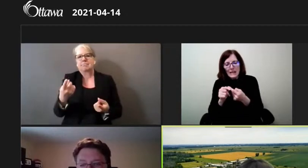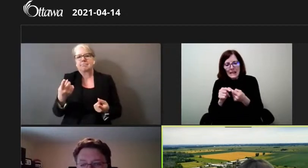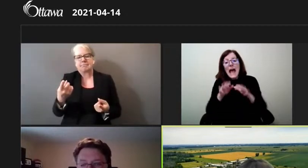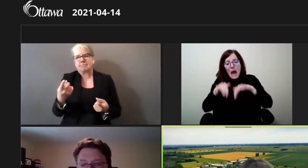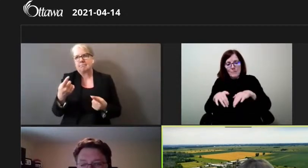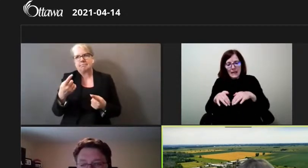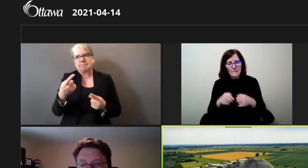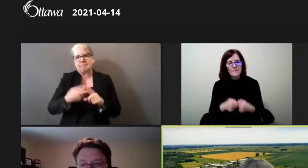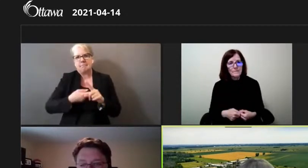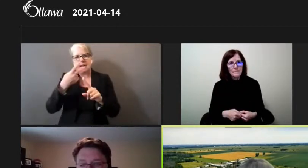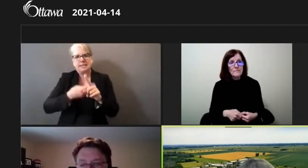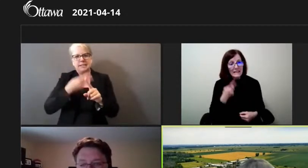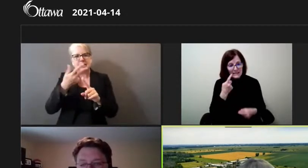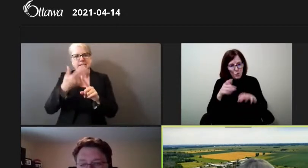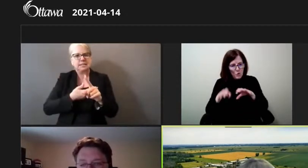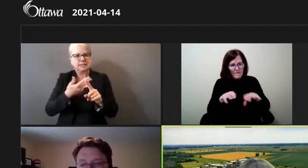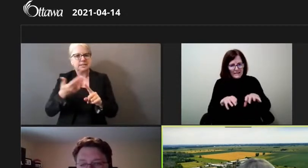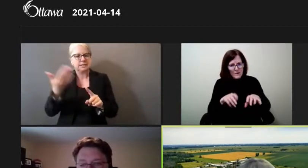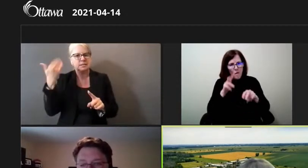ago, that we picked